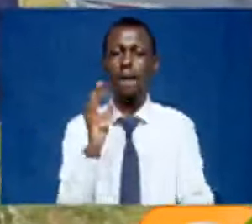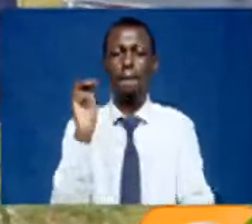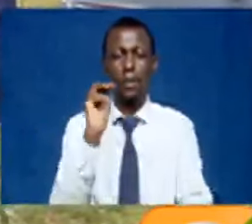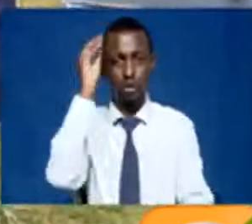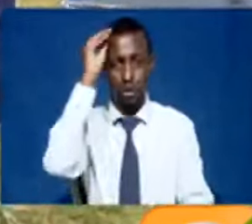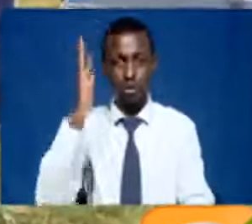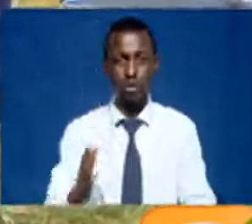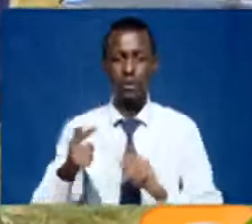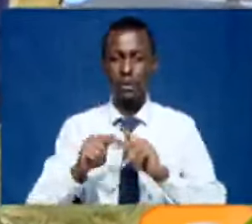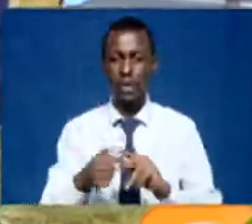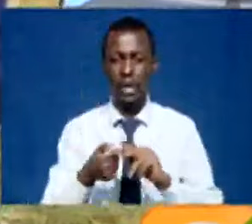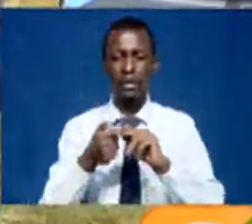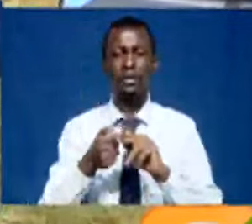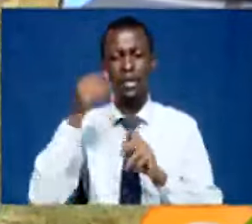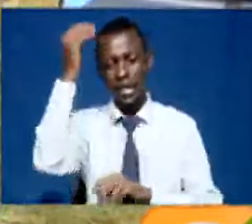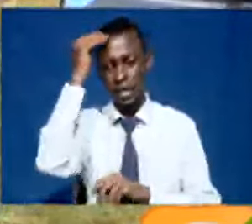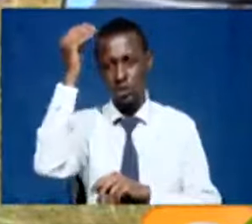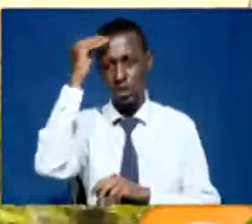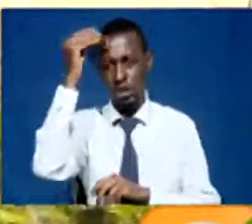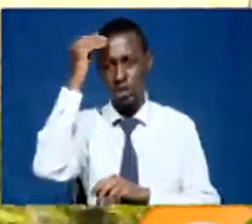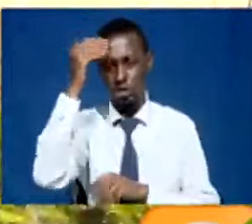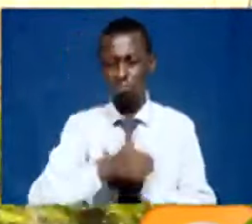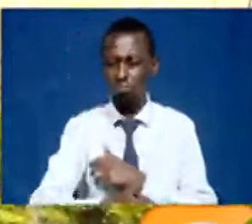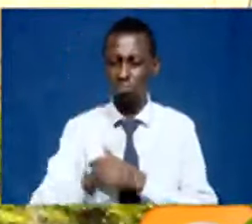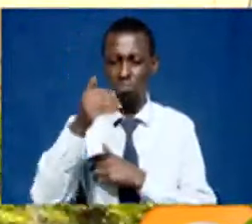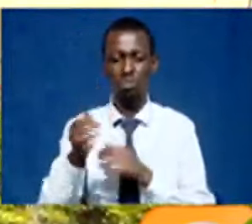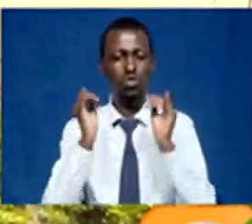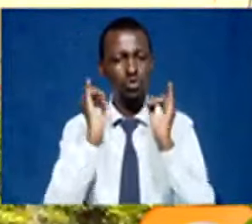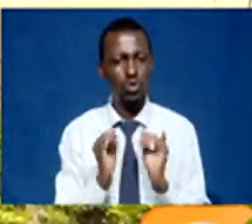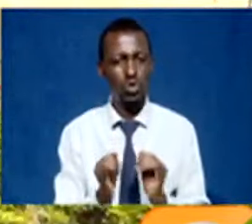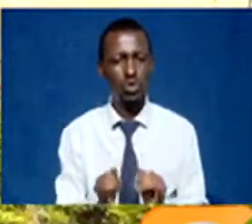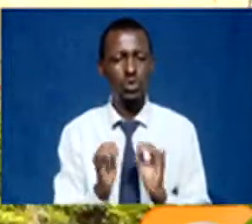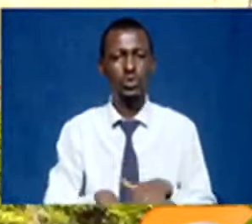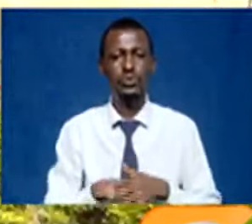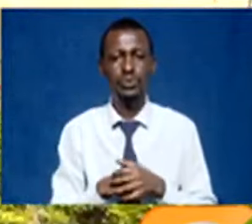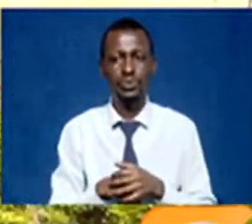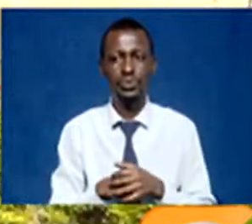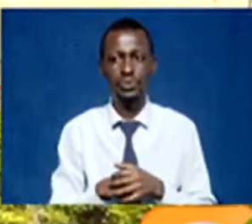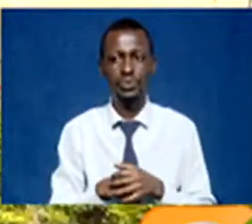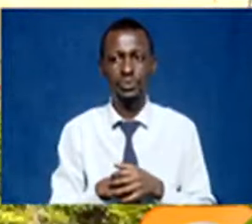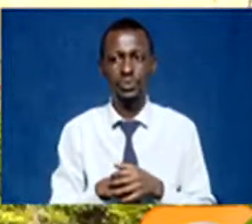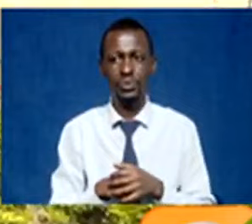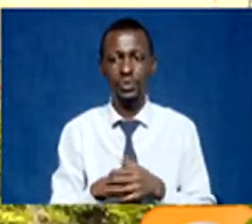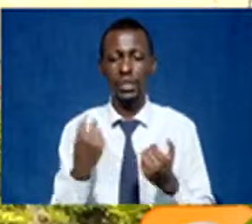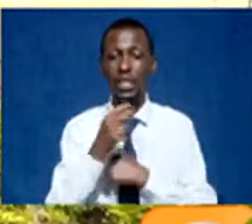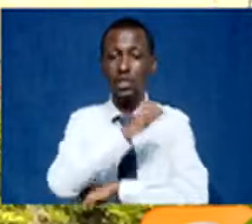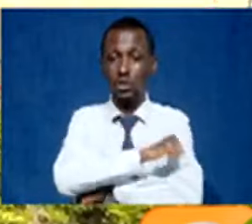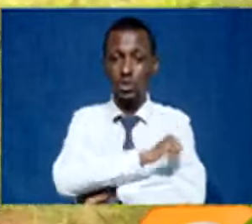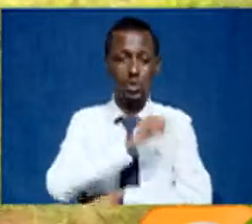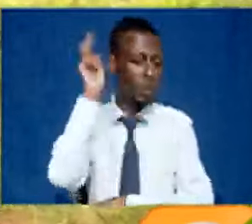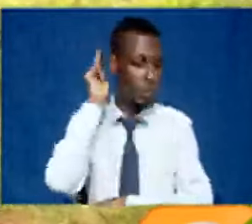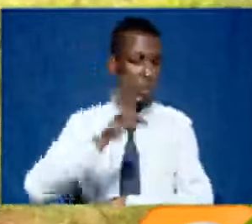learners began a new chapter in their education path. At the Regena Mixed Secondary School in Kisii